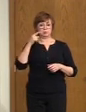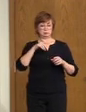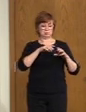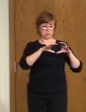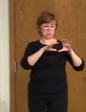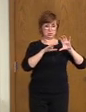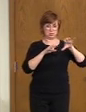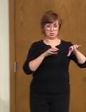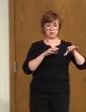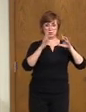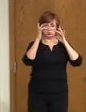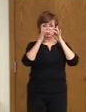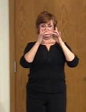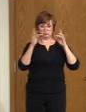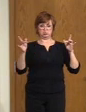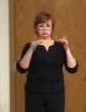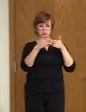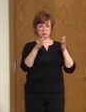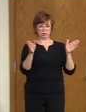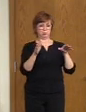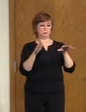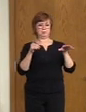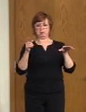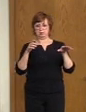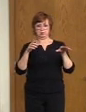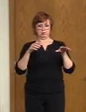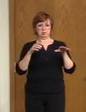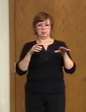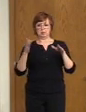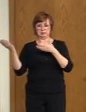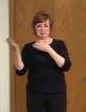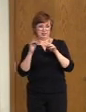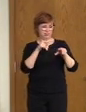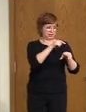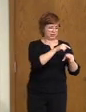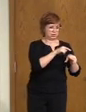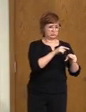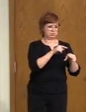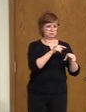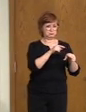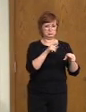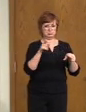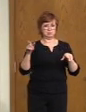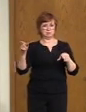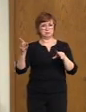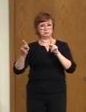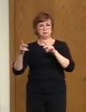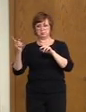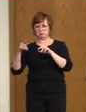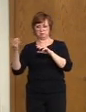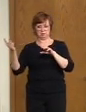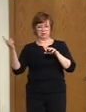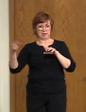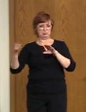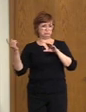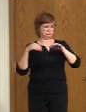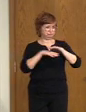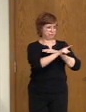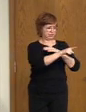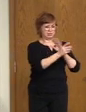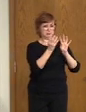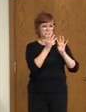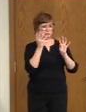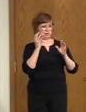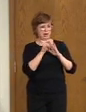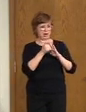once it comes into the central vaccination facility, how do you plan to, administer it to residents of long-term